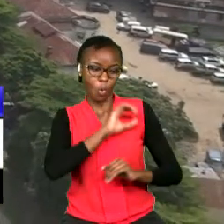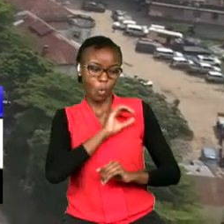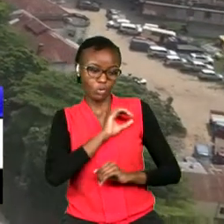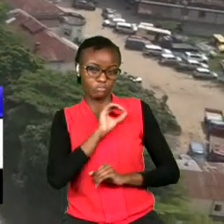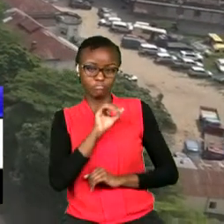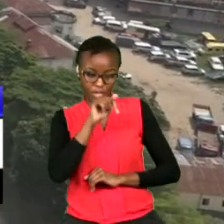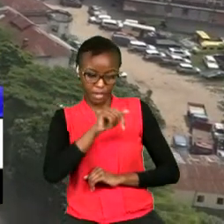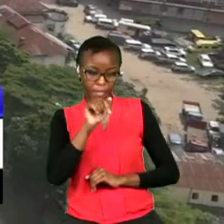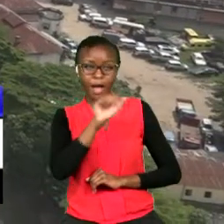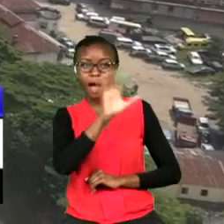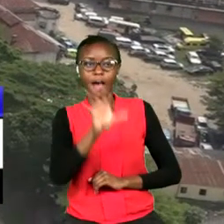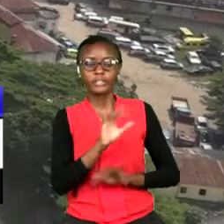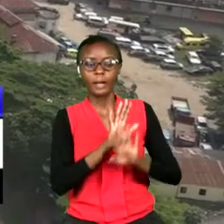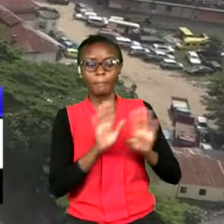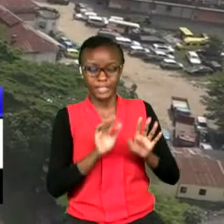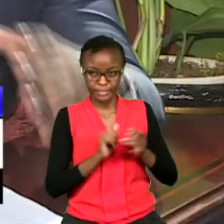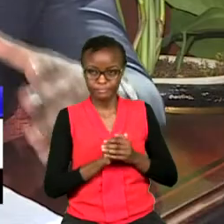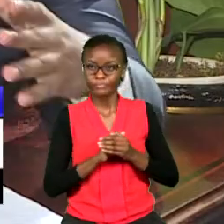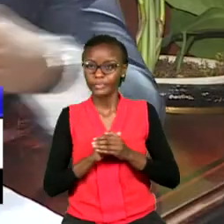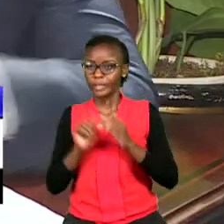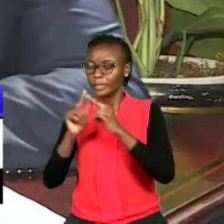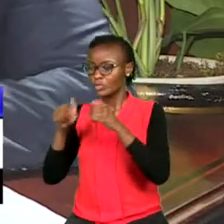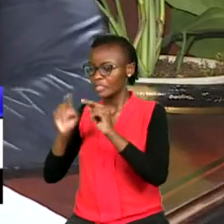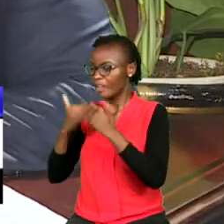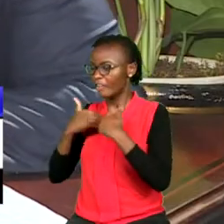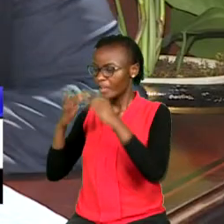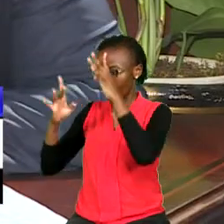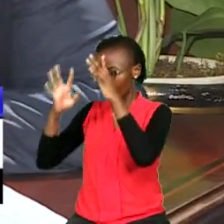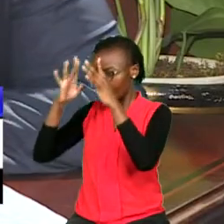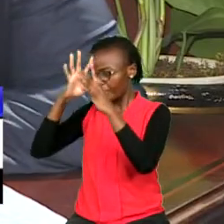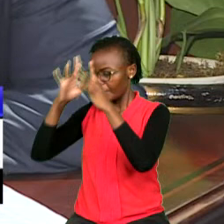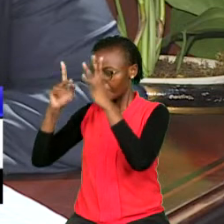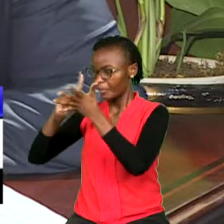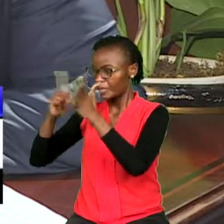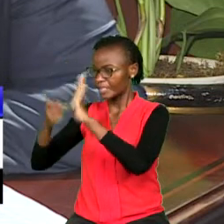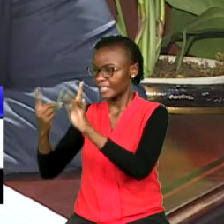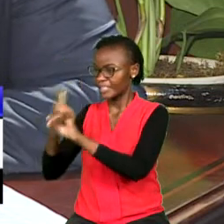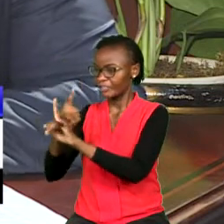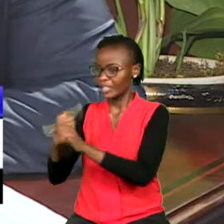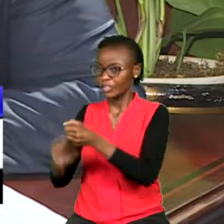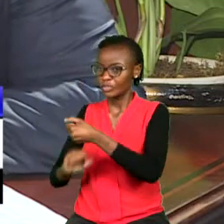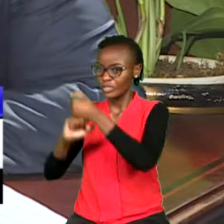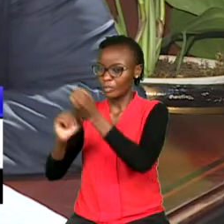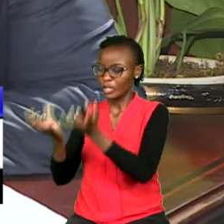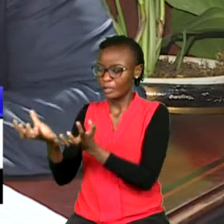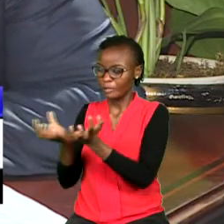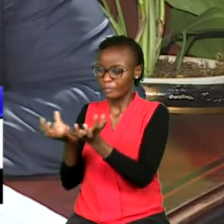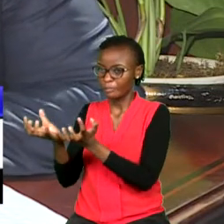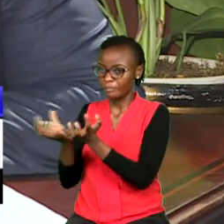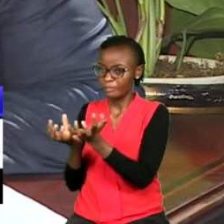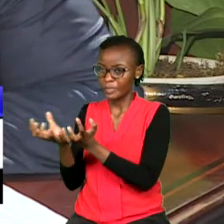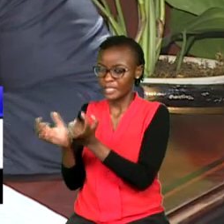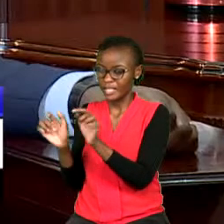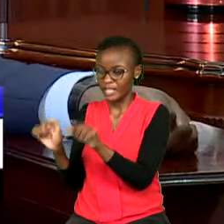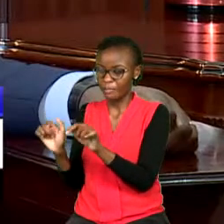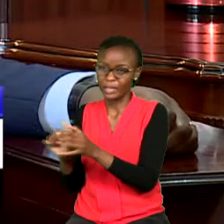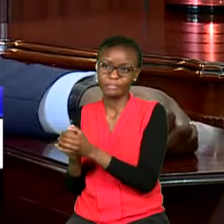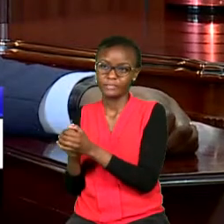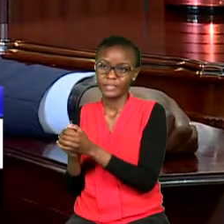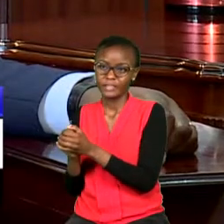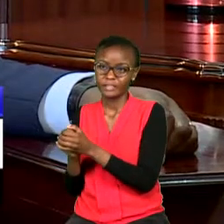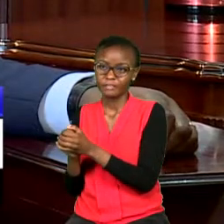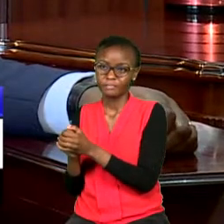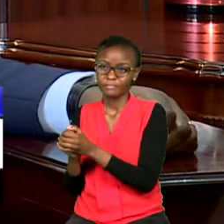Africa. What innovative projects have you deployed to support businesses build effective operations, more so during